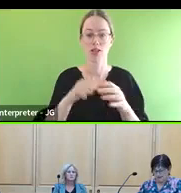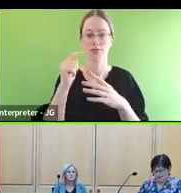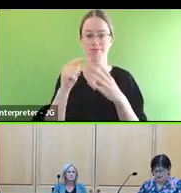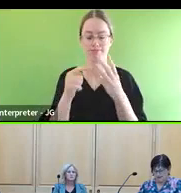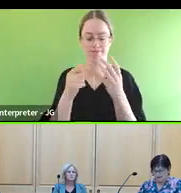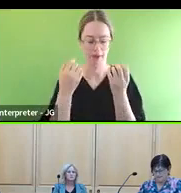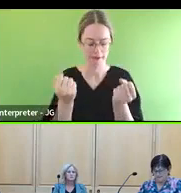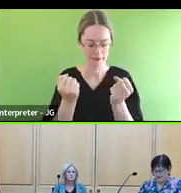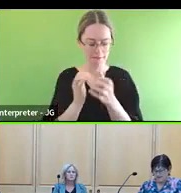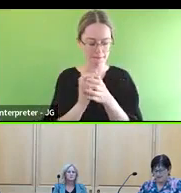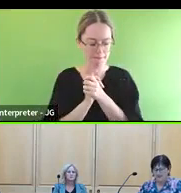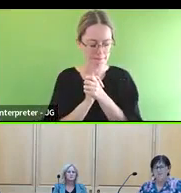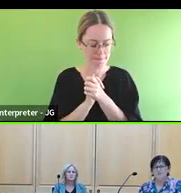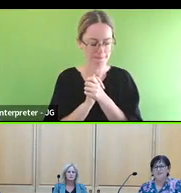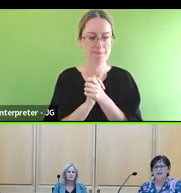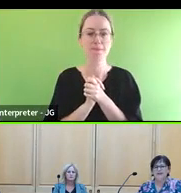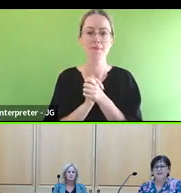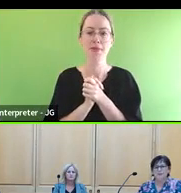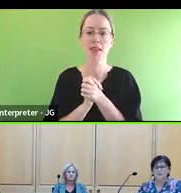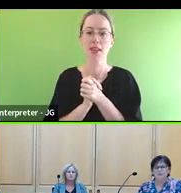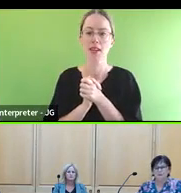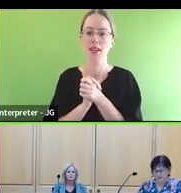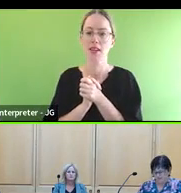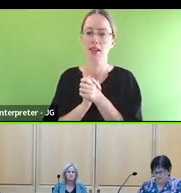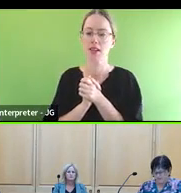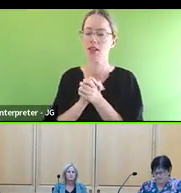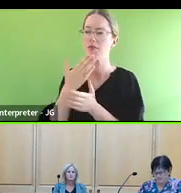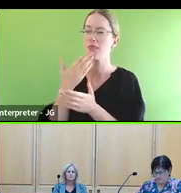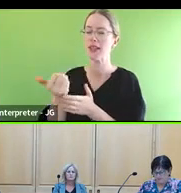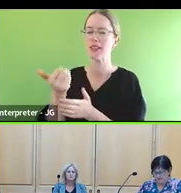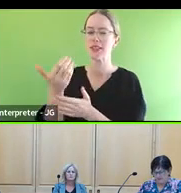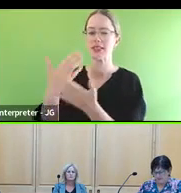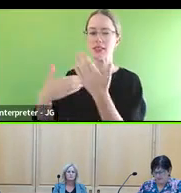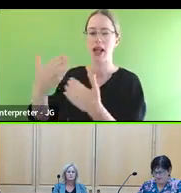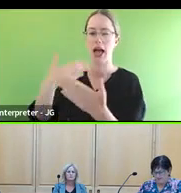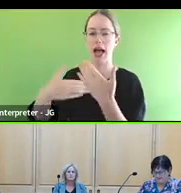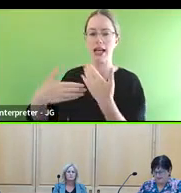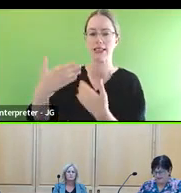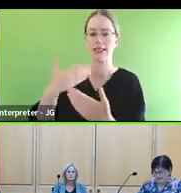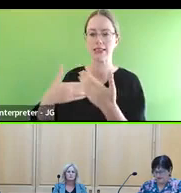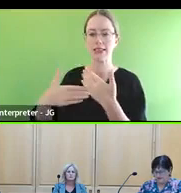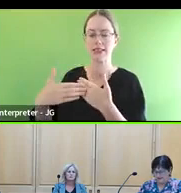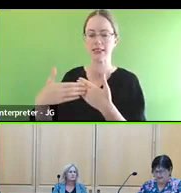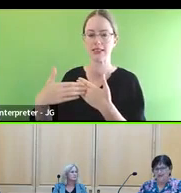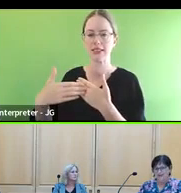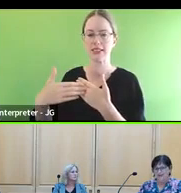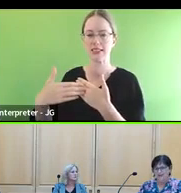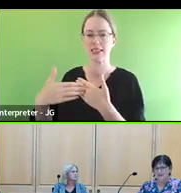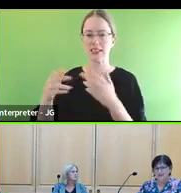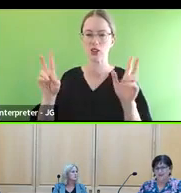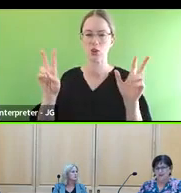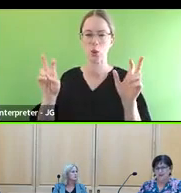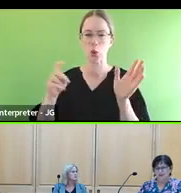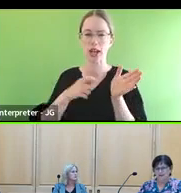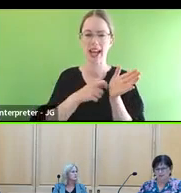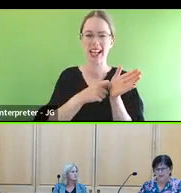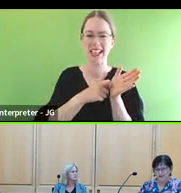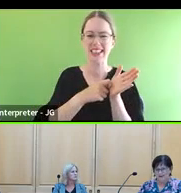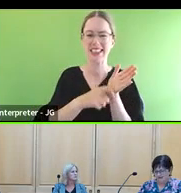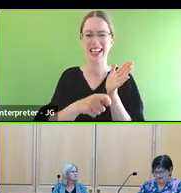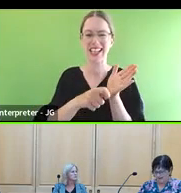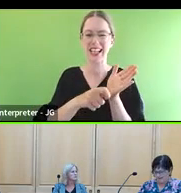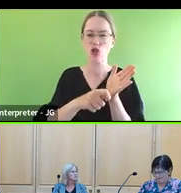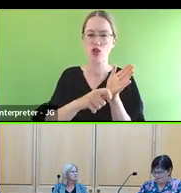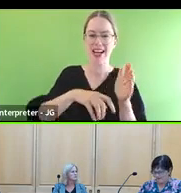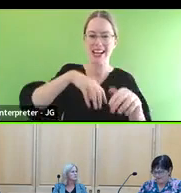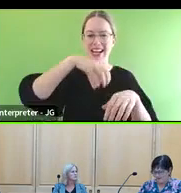please, Jessica. Can you please walk me through the signatory entity suggestion that you've